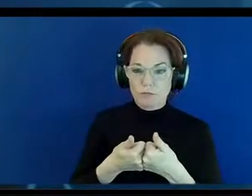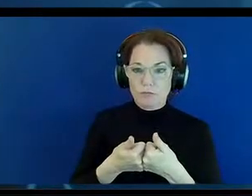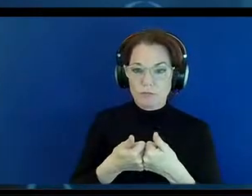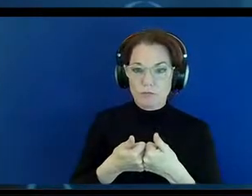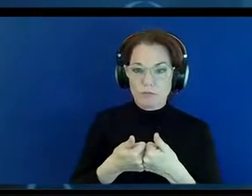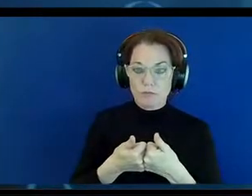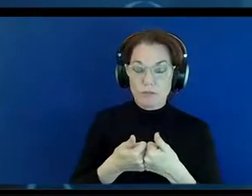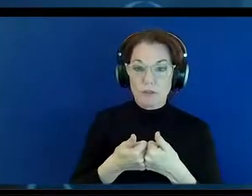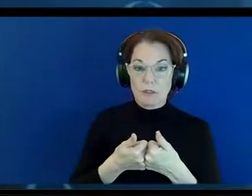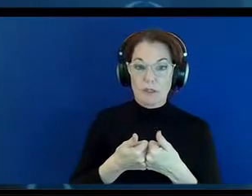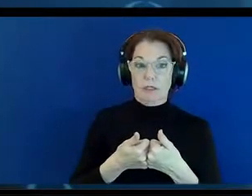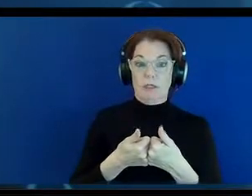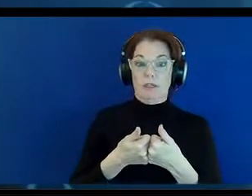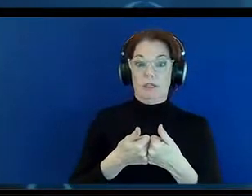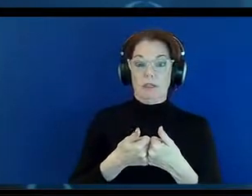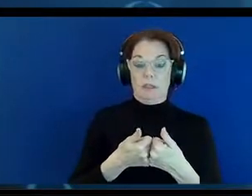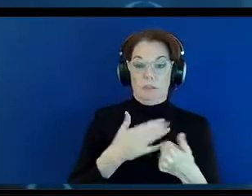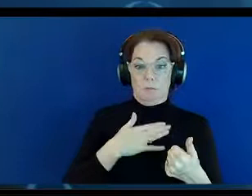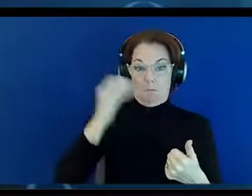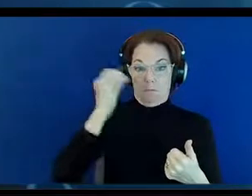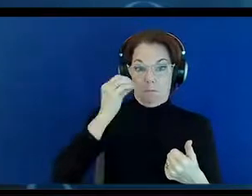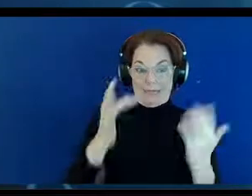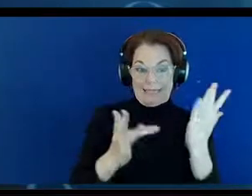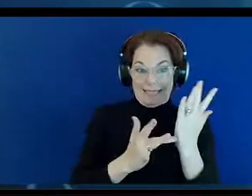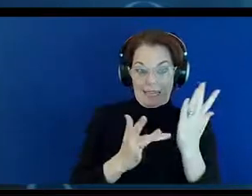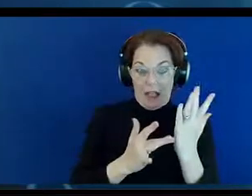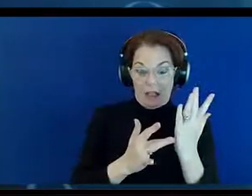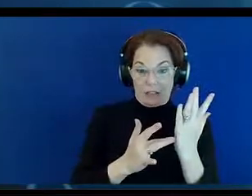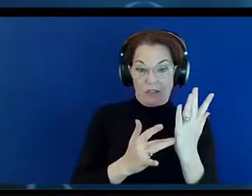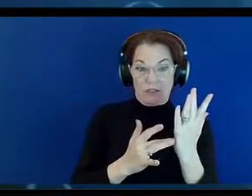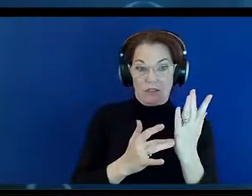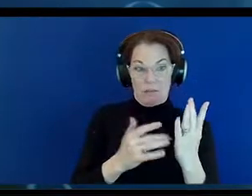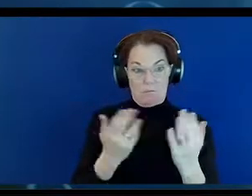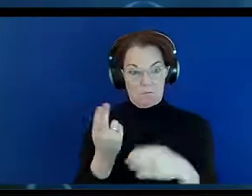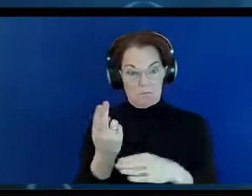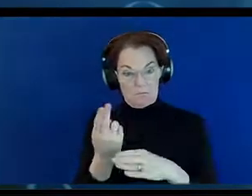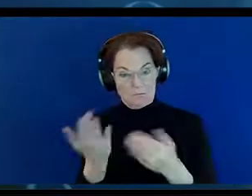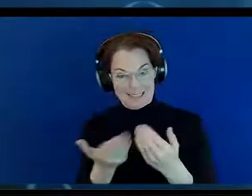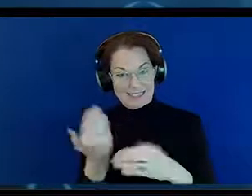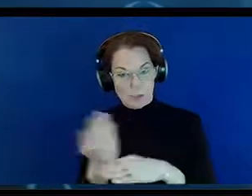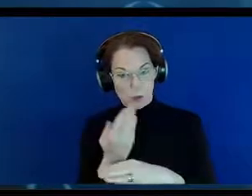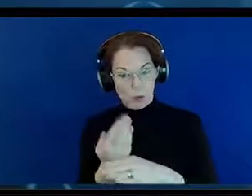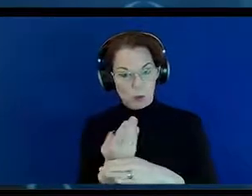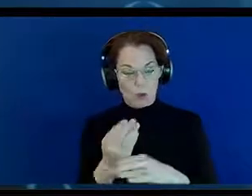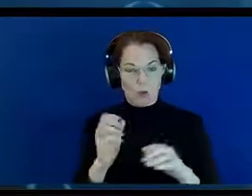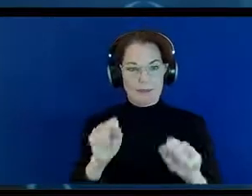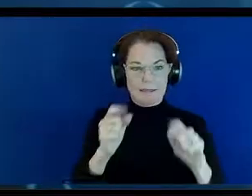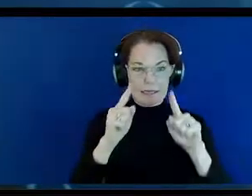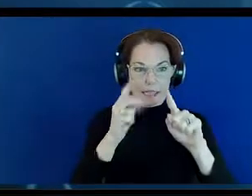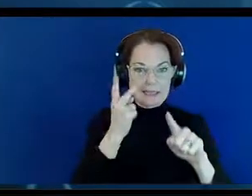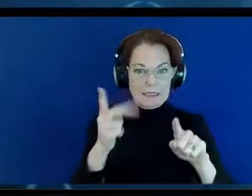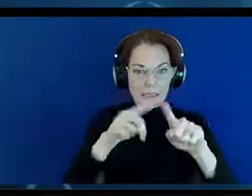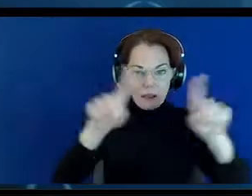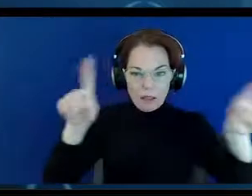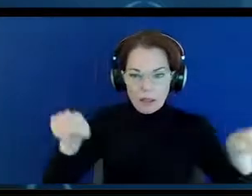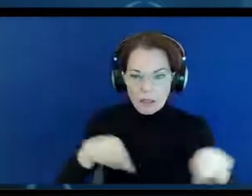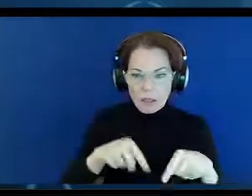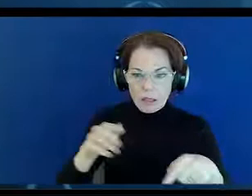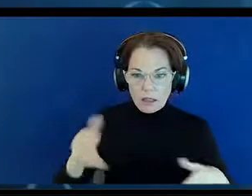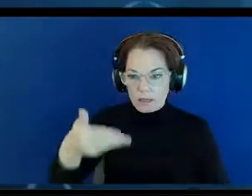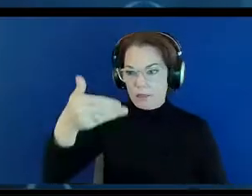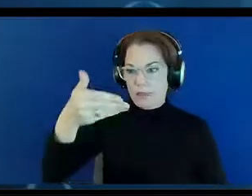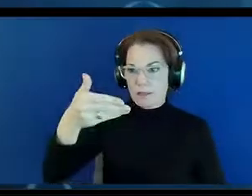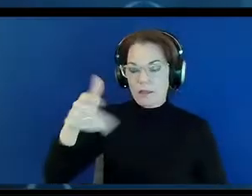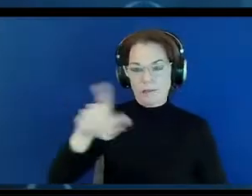think technologies that are easy to use, user-friendly, that they can see, they can interface with their healthcare provider or others, I think are